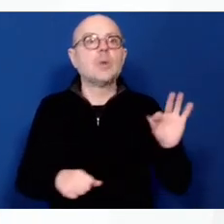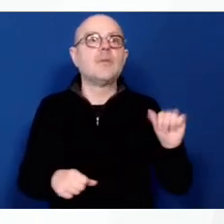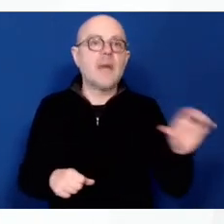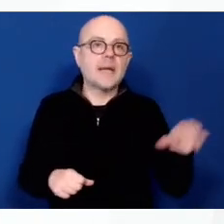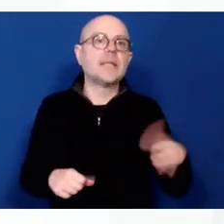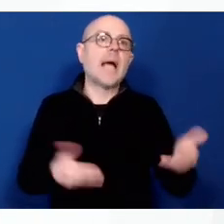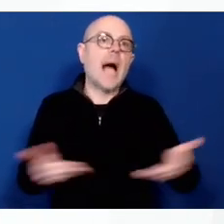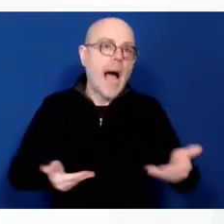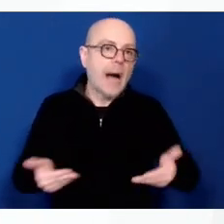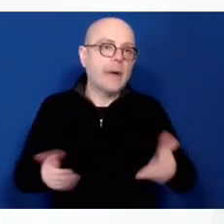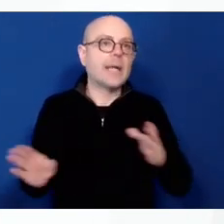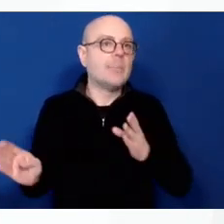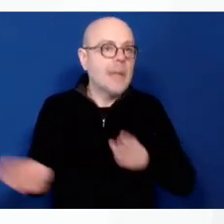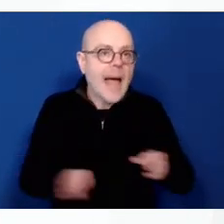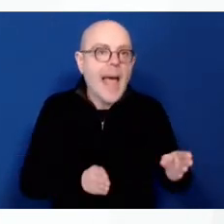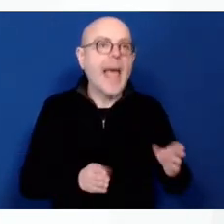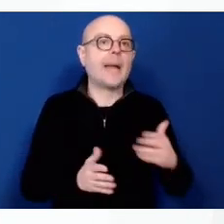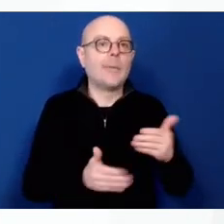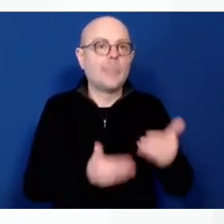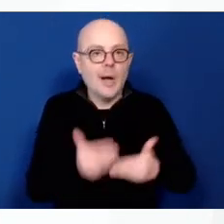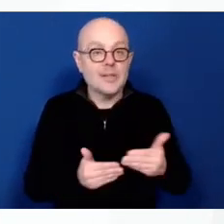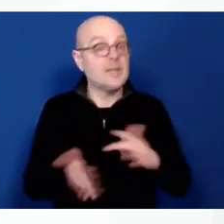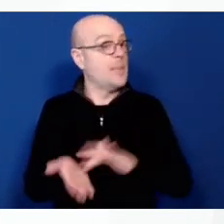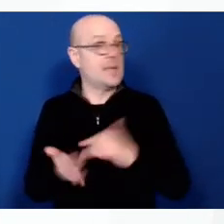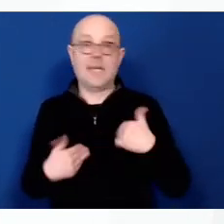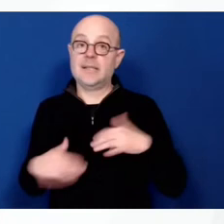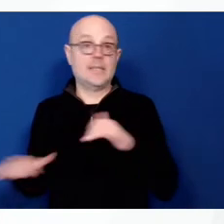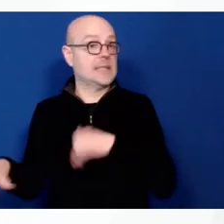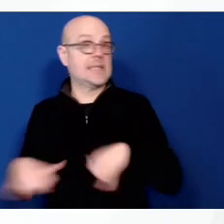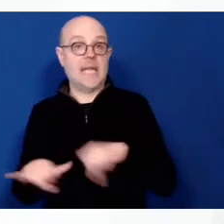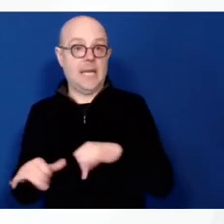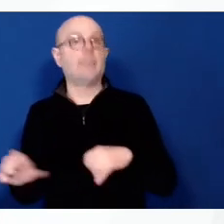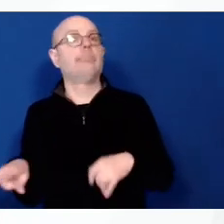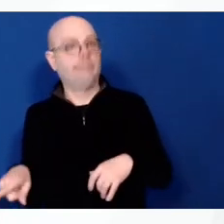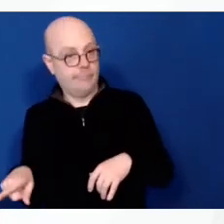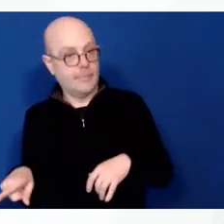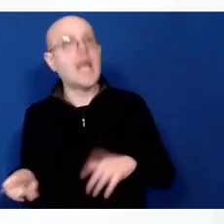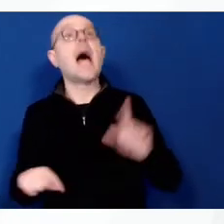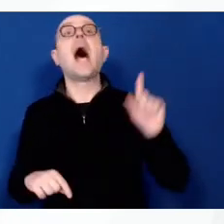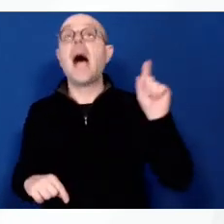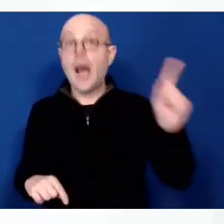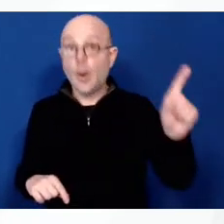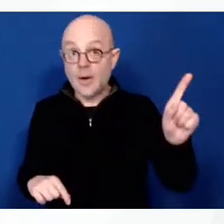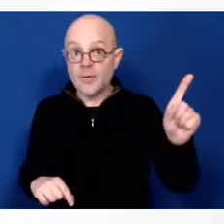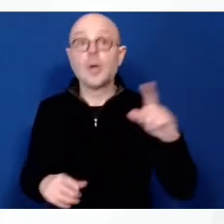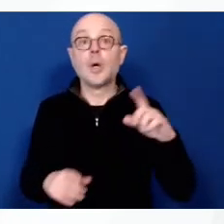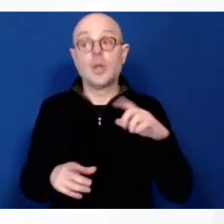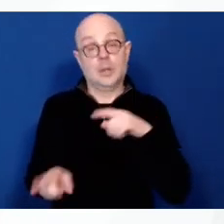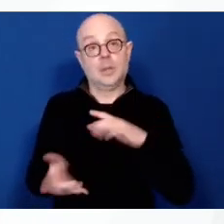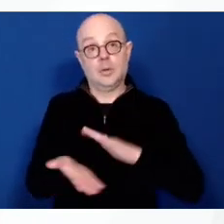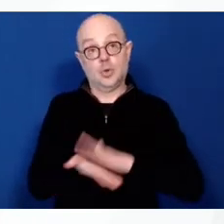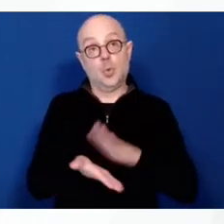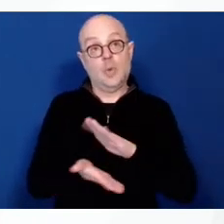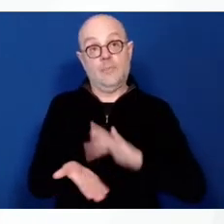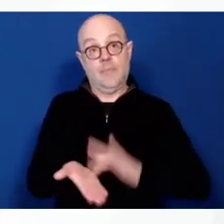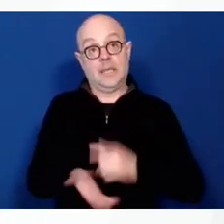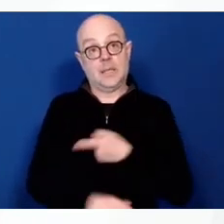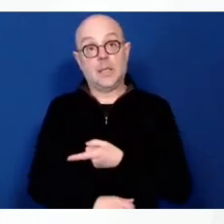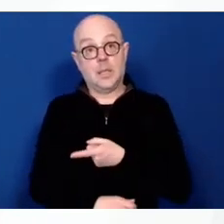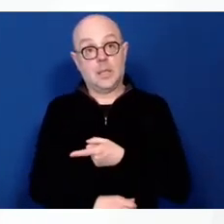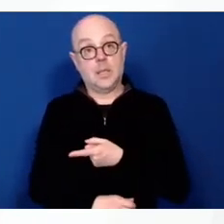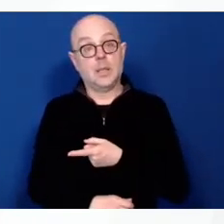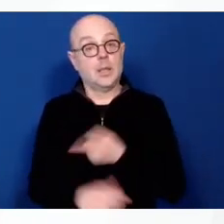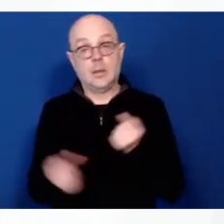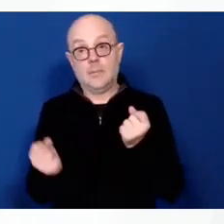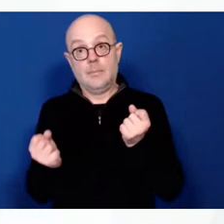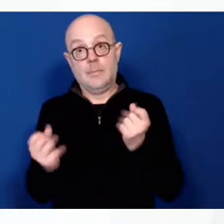hiring plan process, and medicine does so as well. However, within the School of Medicine, there are many, many positions